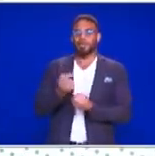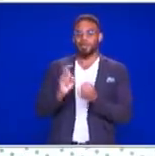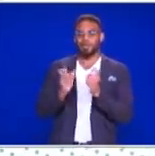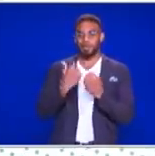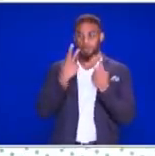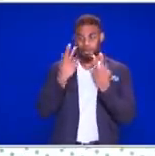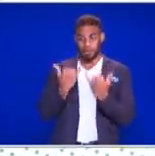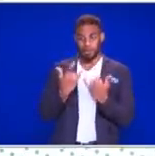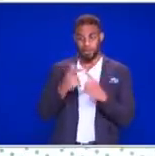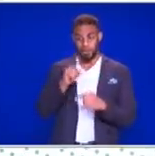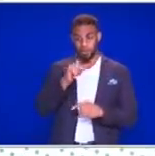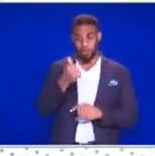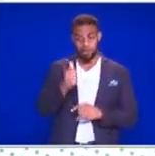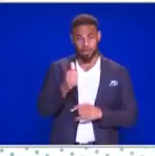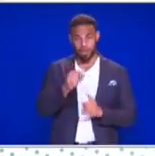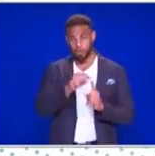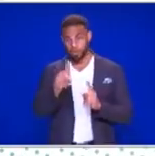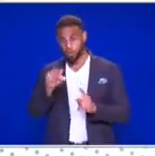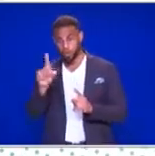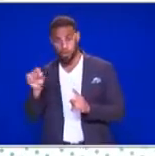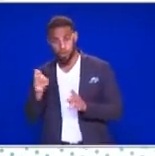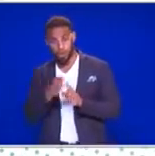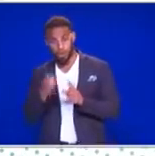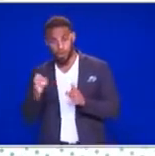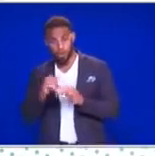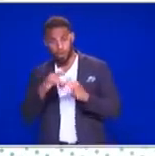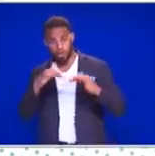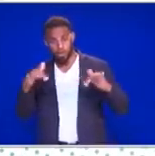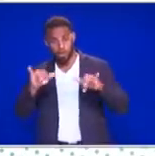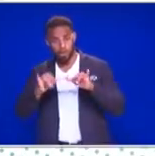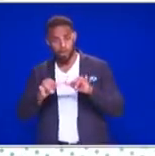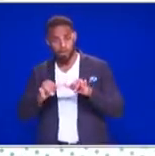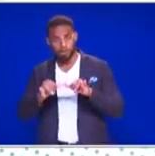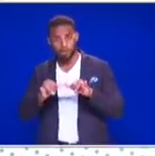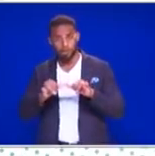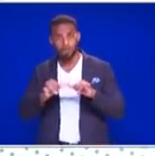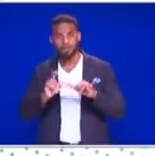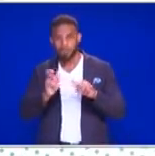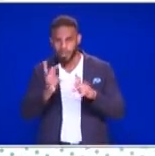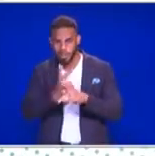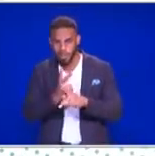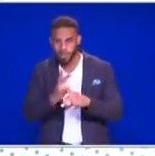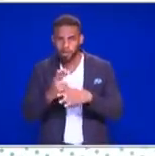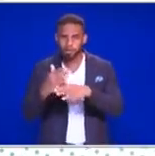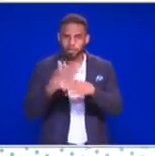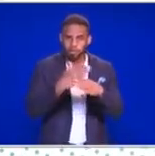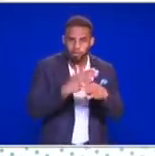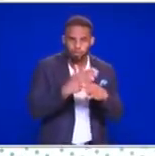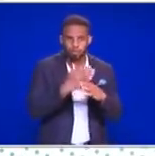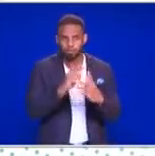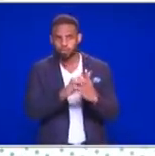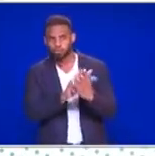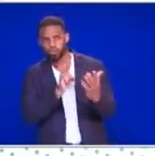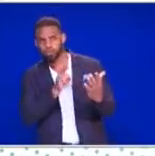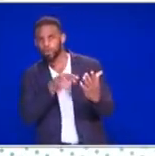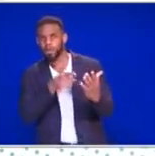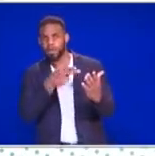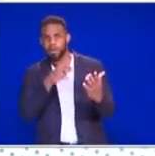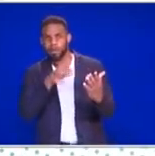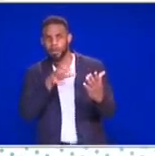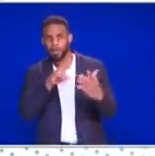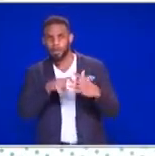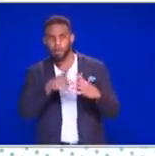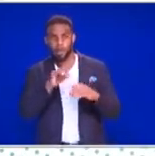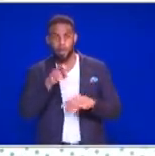changes we are seeing from 2010 to 2020 in the diversity measures, which calculate mutually exclusive Hispanic origin by